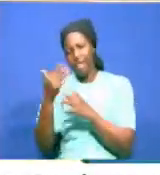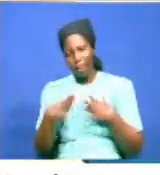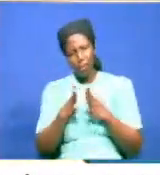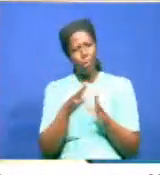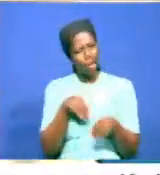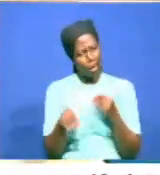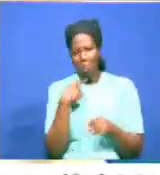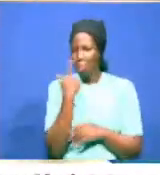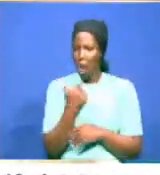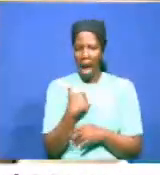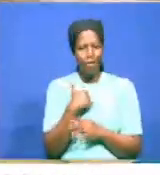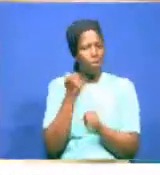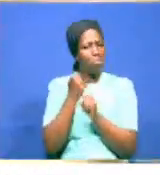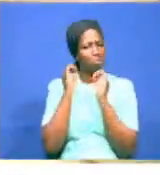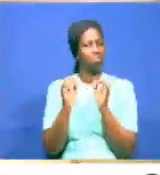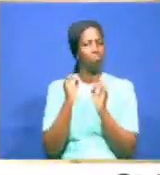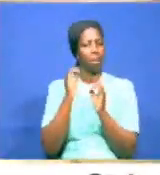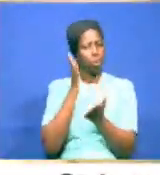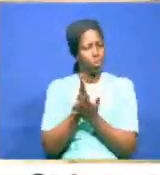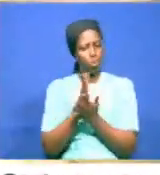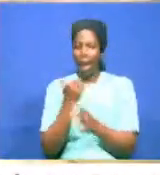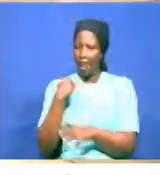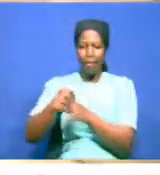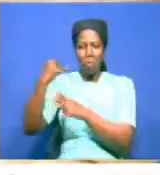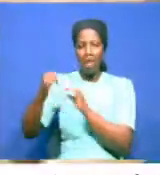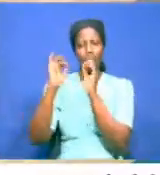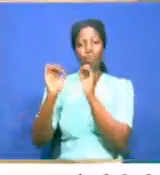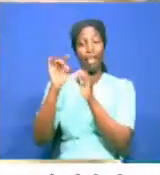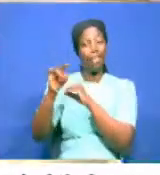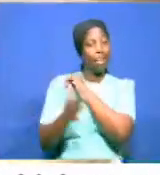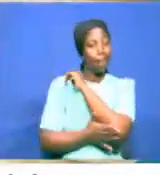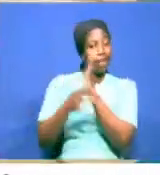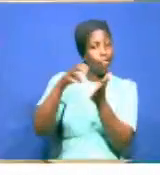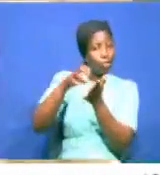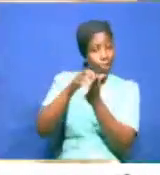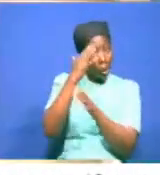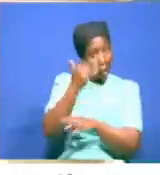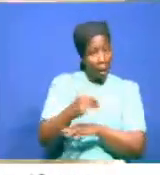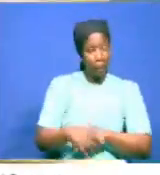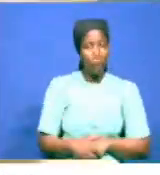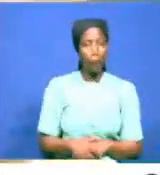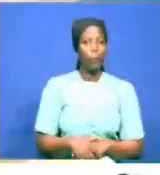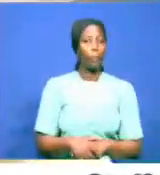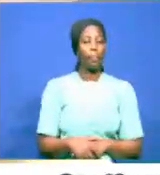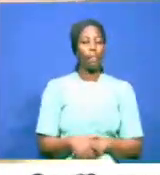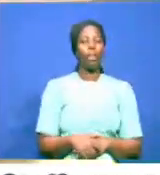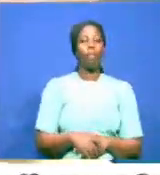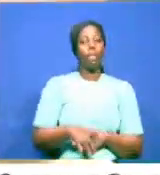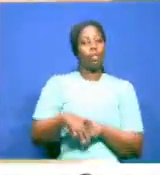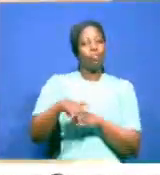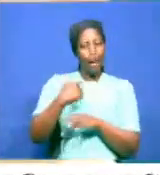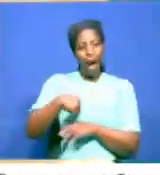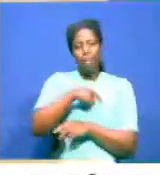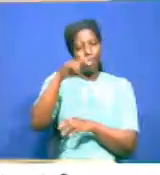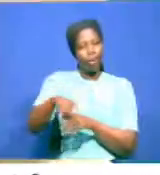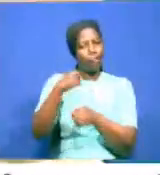are actually not covered. Mm-hmm. And this is a very unfortunate situation because, you know, we need to really